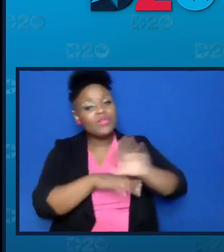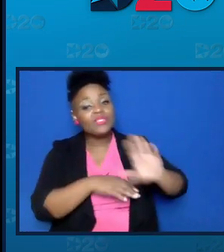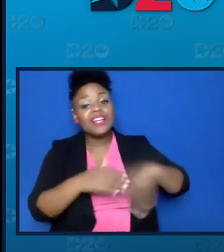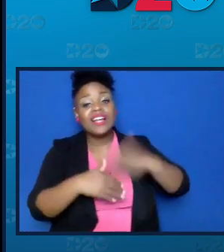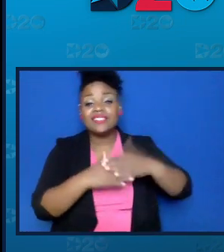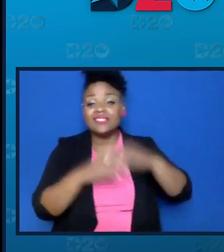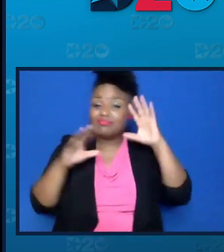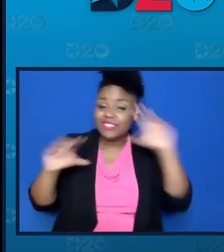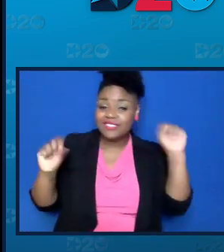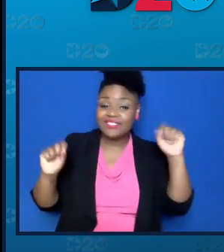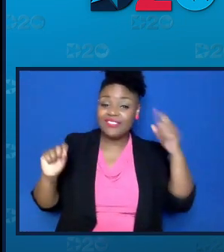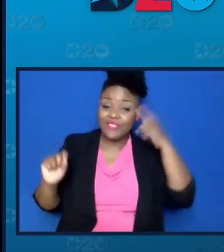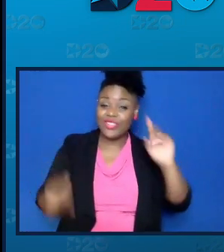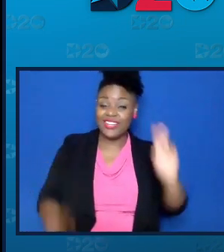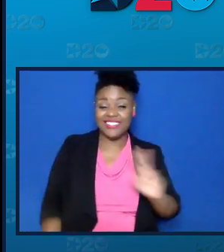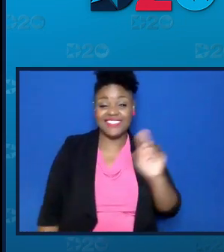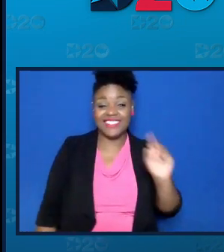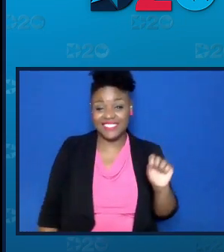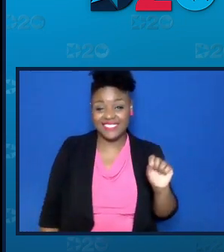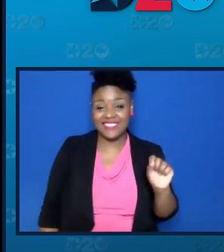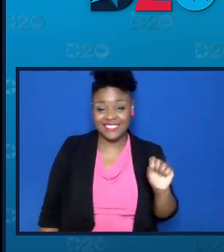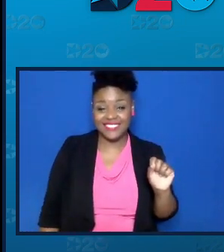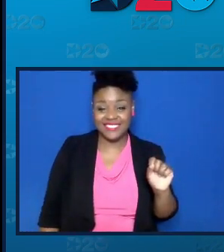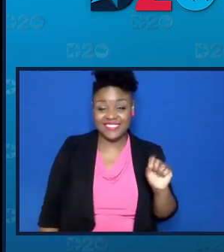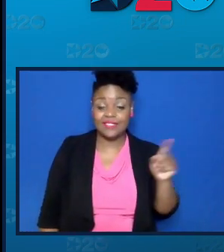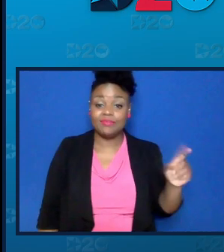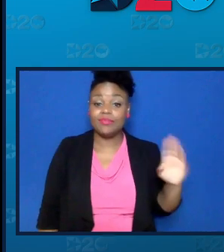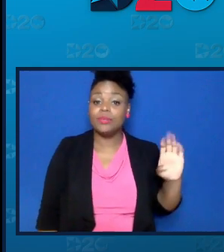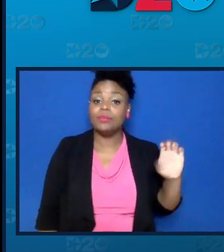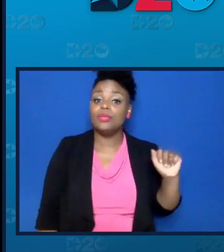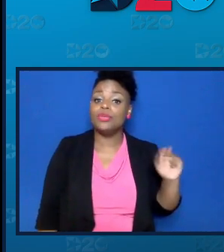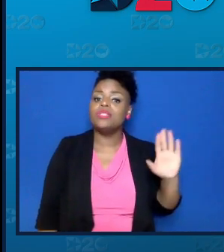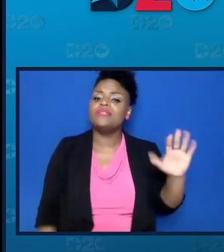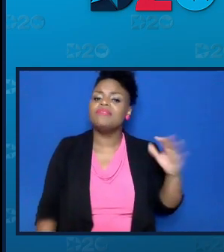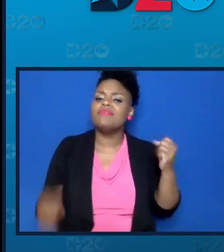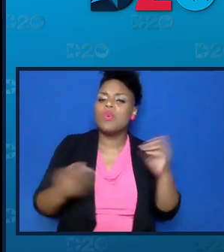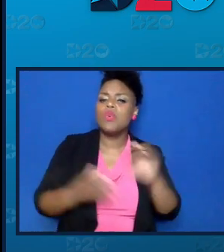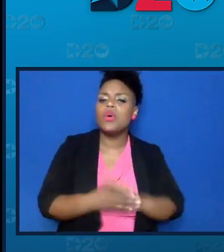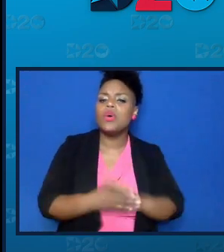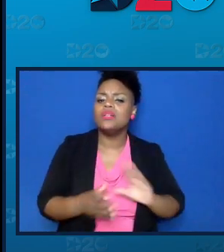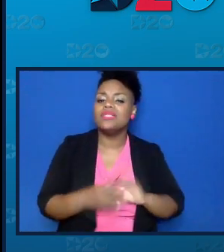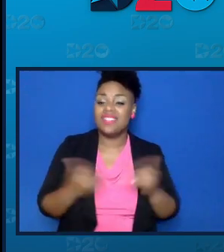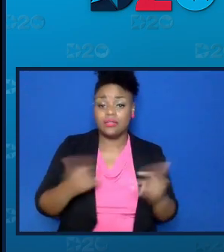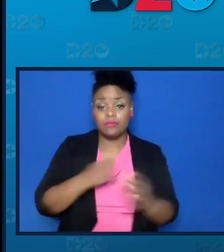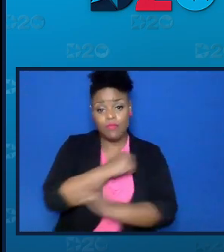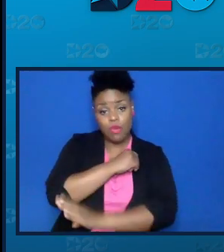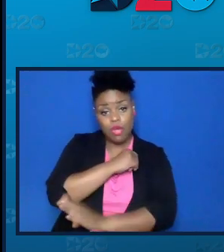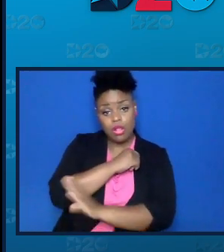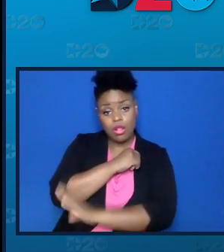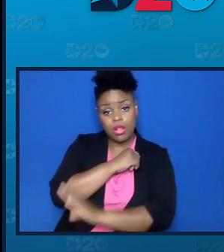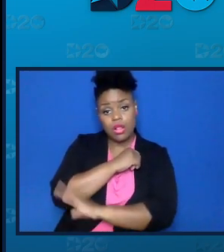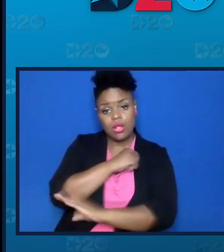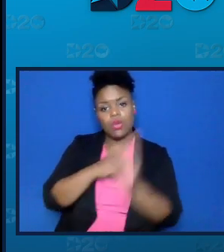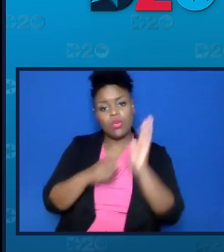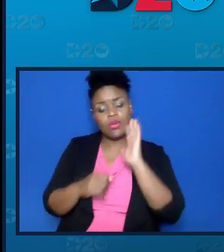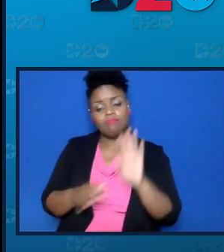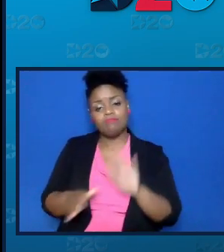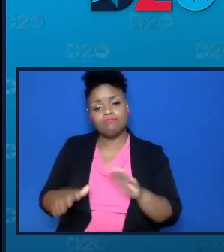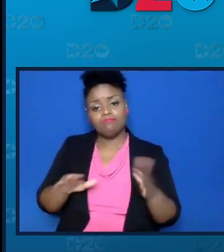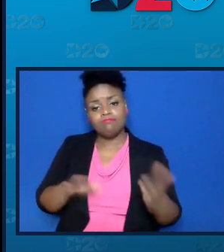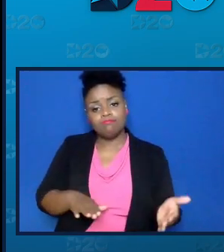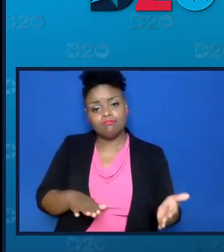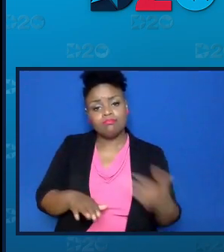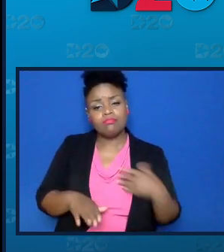me to be here this fall. So I have something to ask of you. Be there for my dad, like he was for